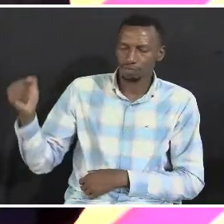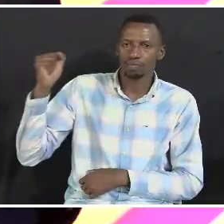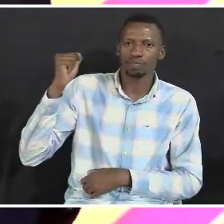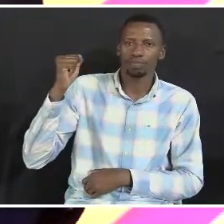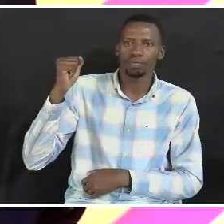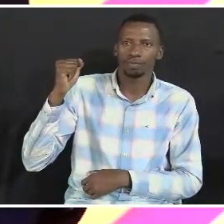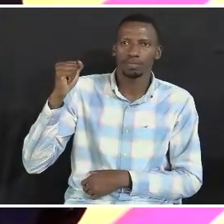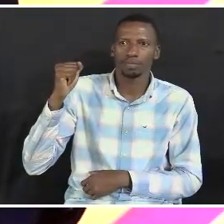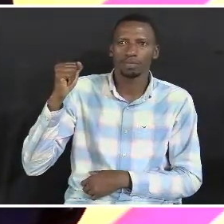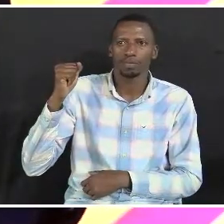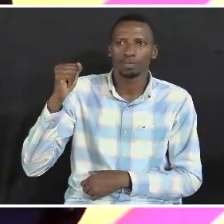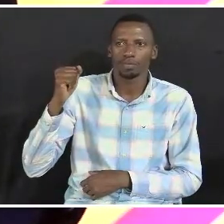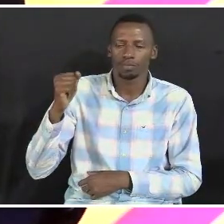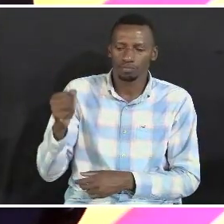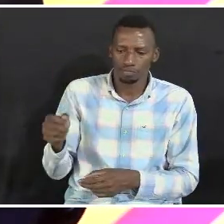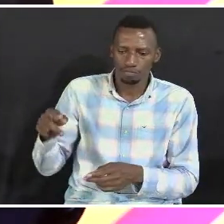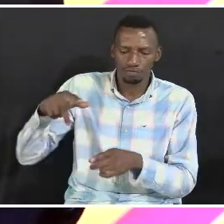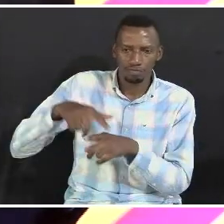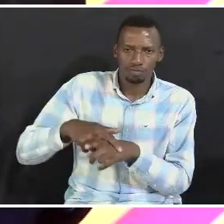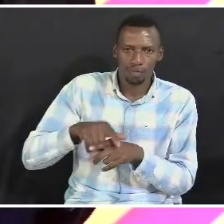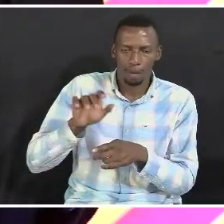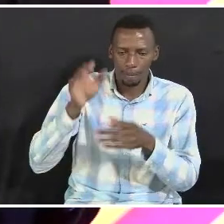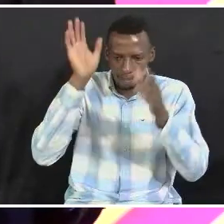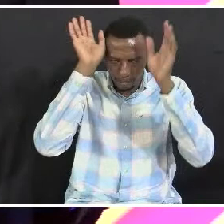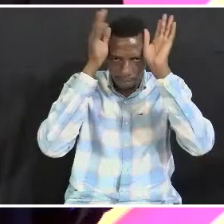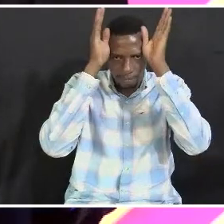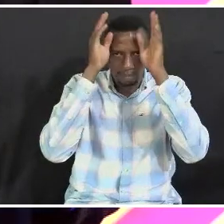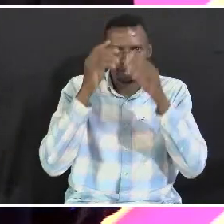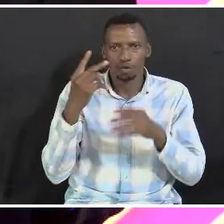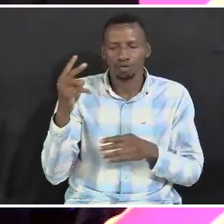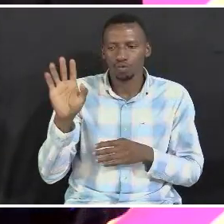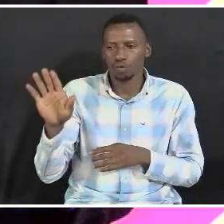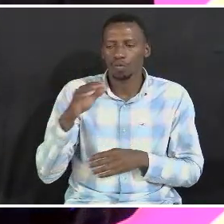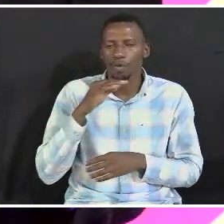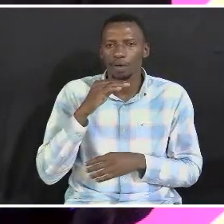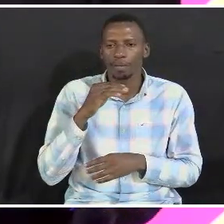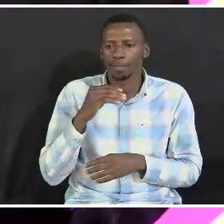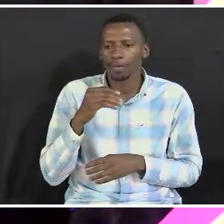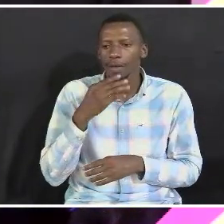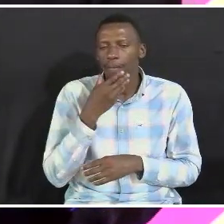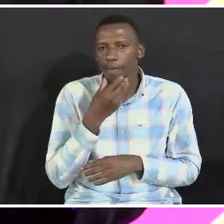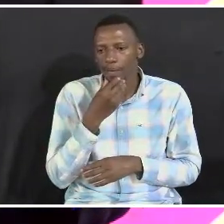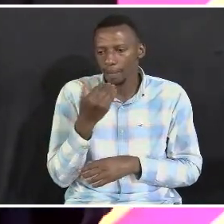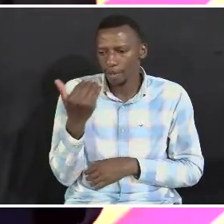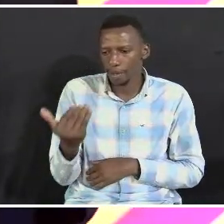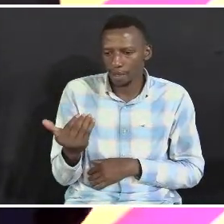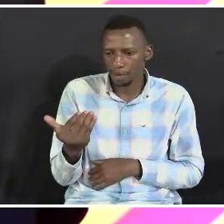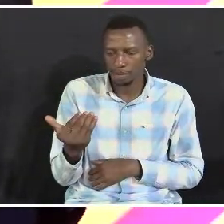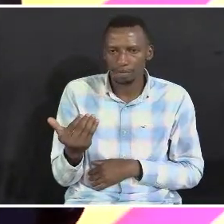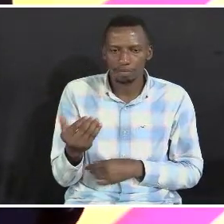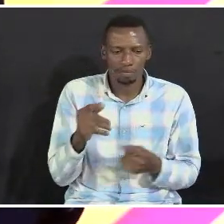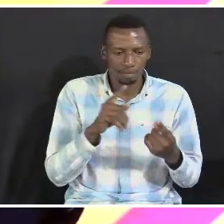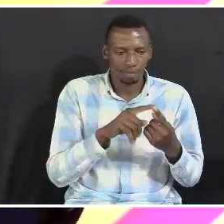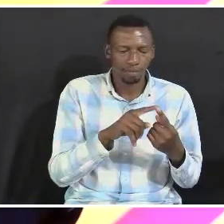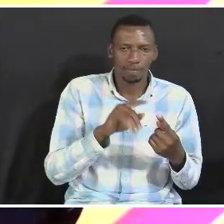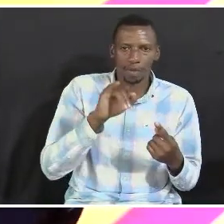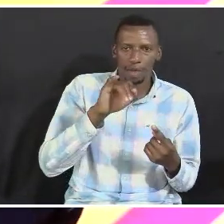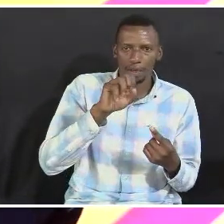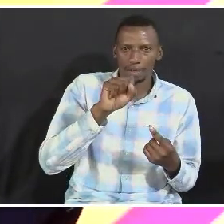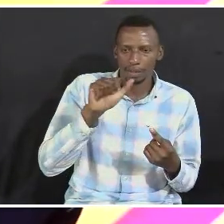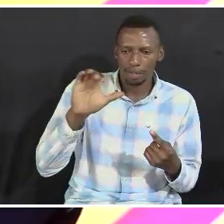his donkey. He took two of his young men with him. He took Isaac, his only